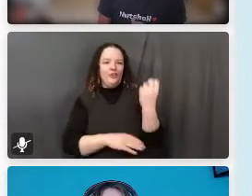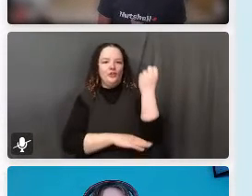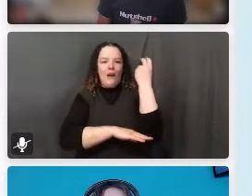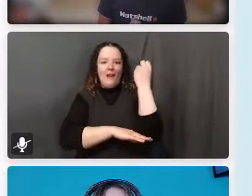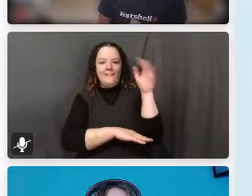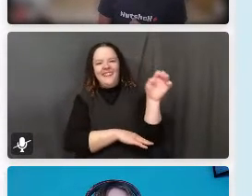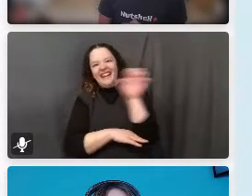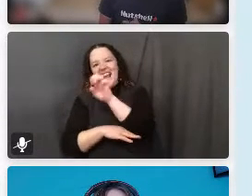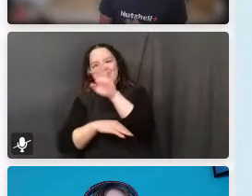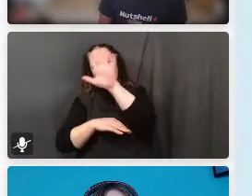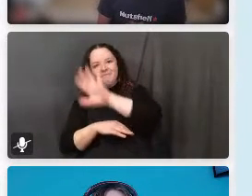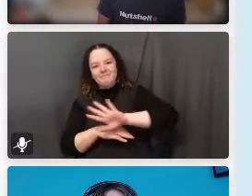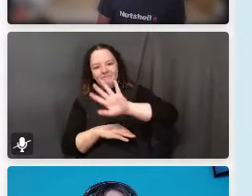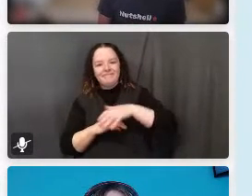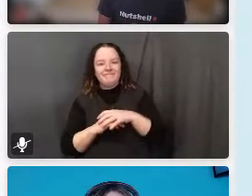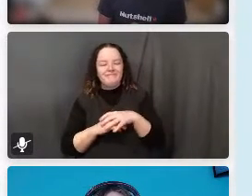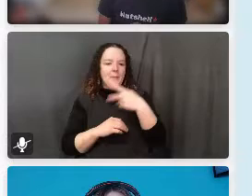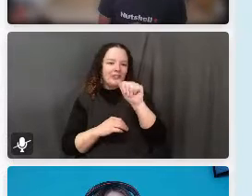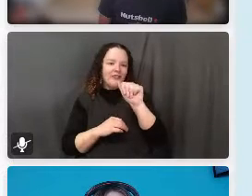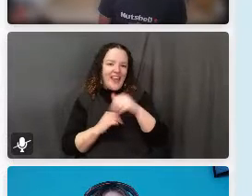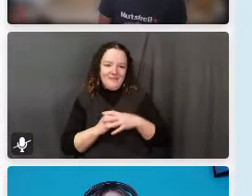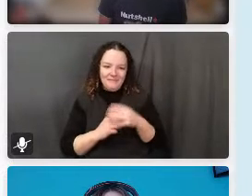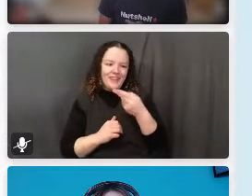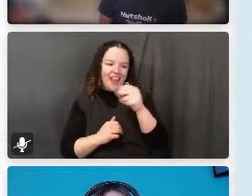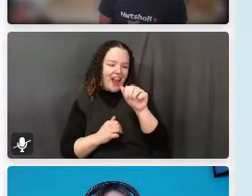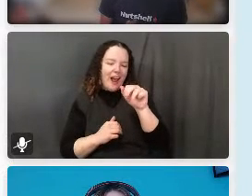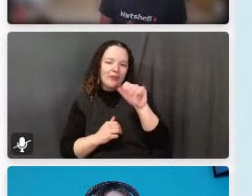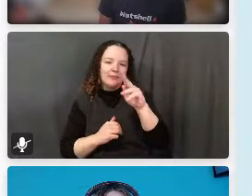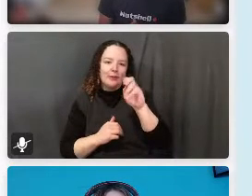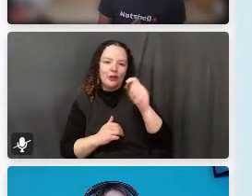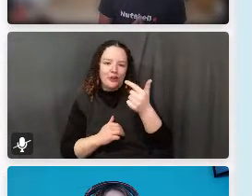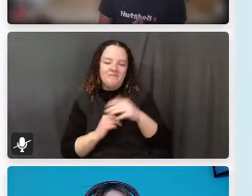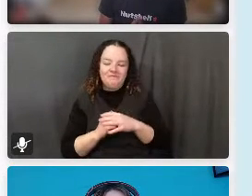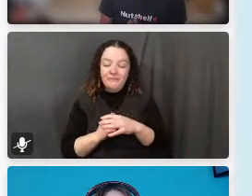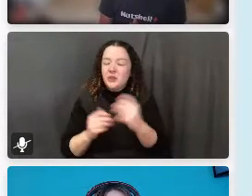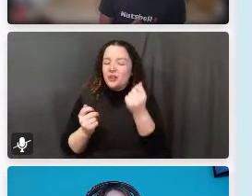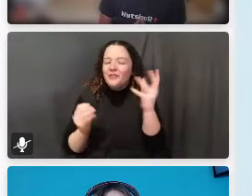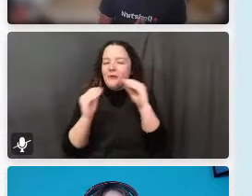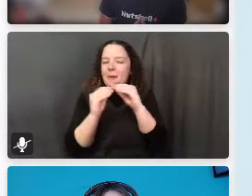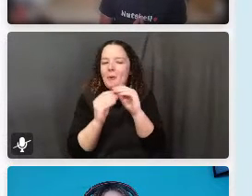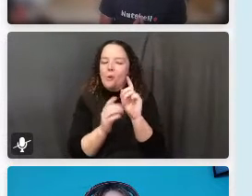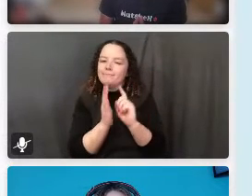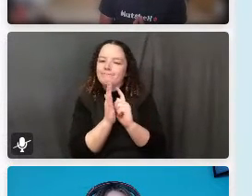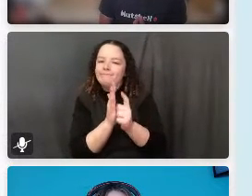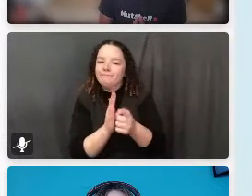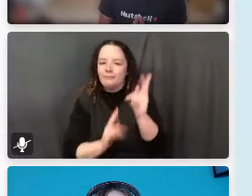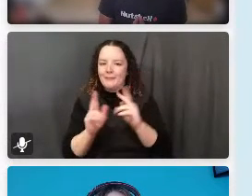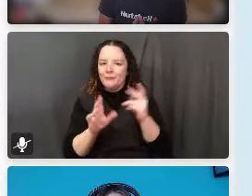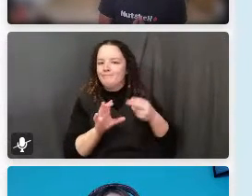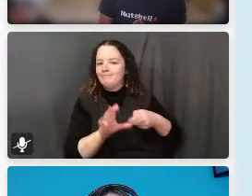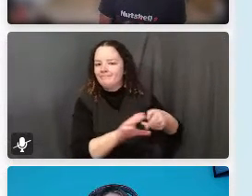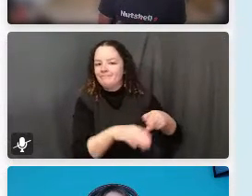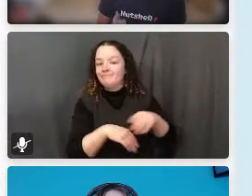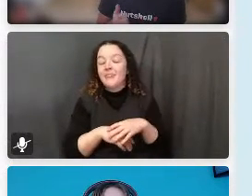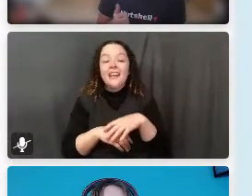Coast in Harrisburg, Pennsylvania. We'll just give a few more minutes or a few more seconds for people to join us. If